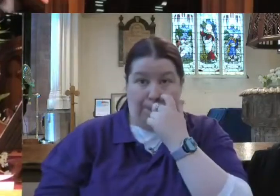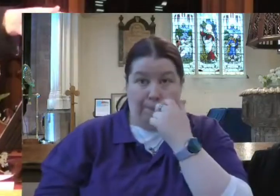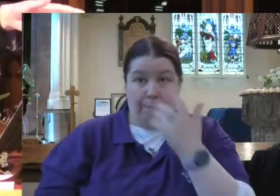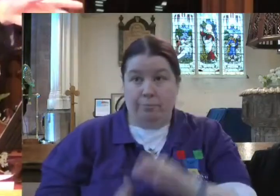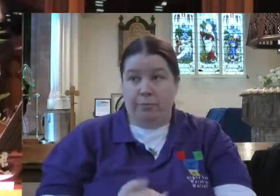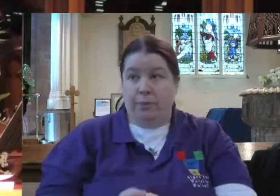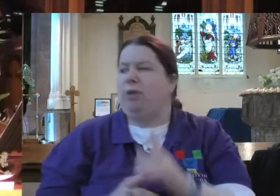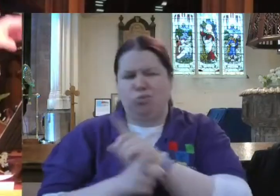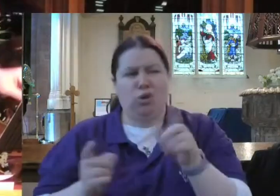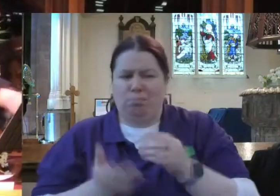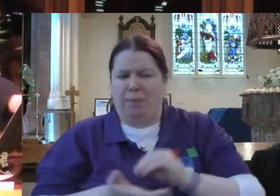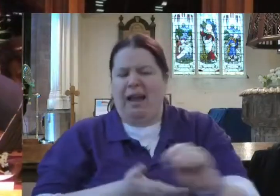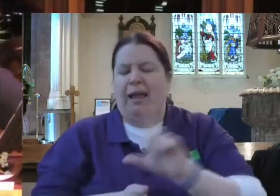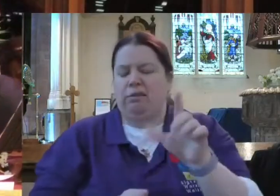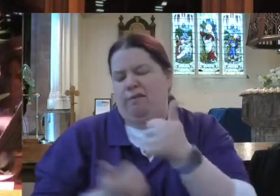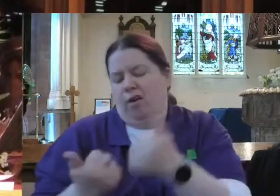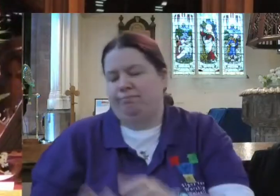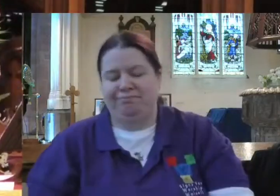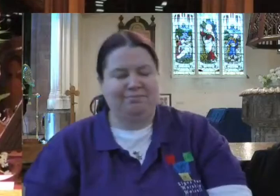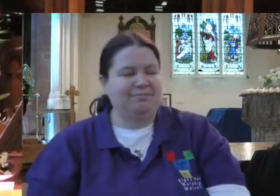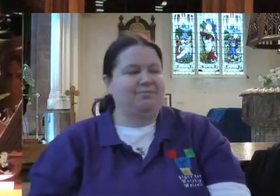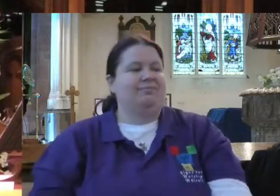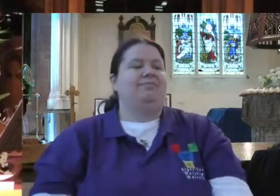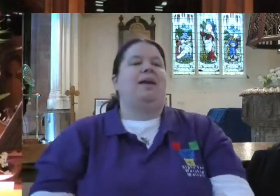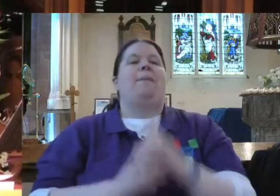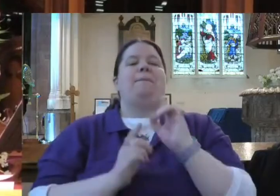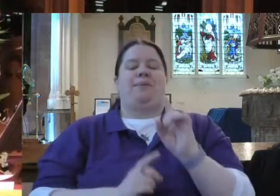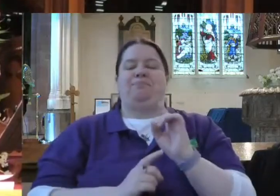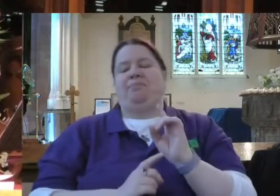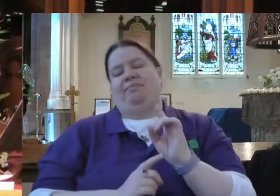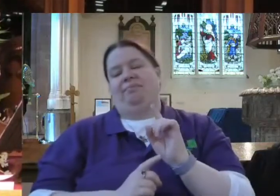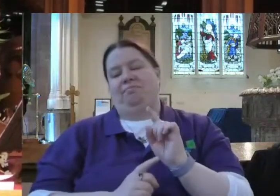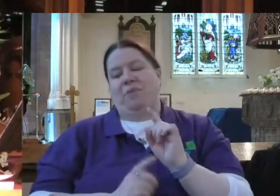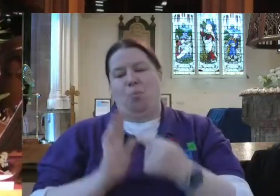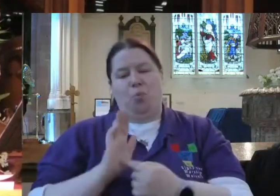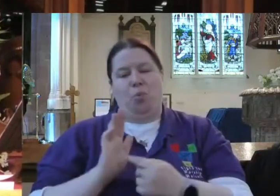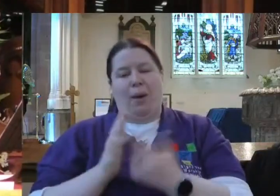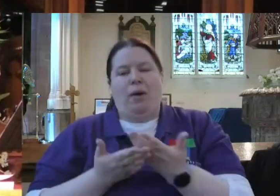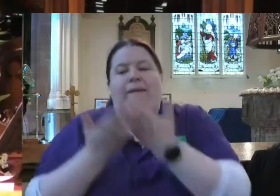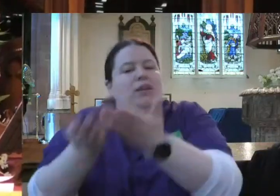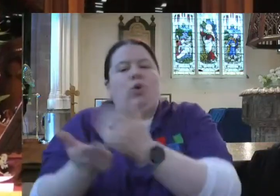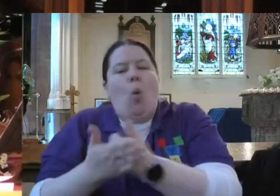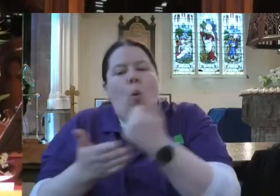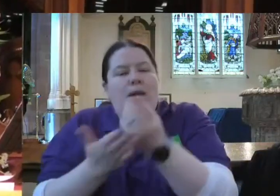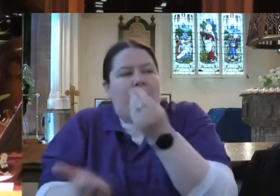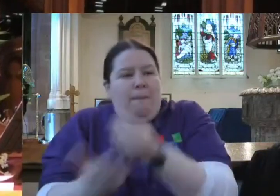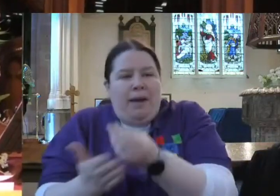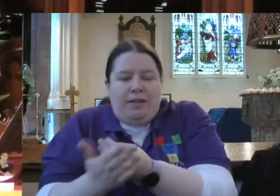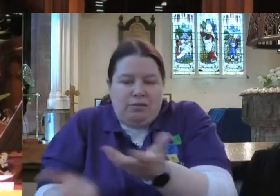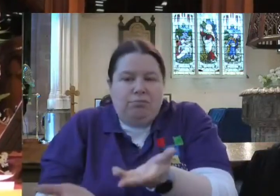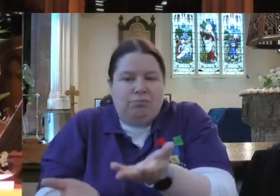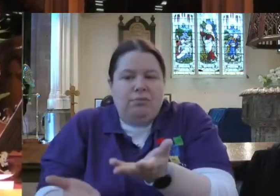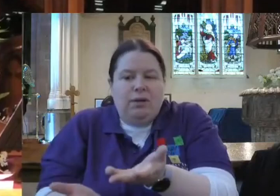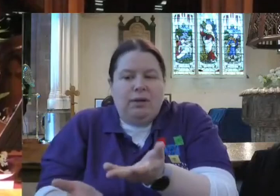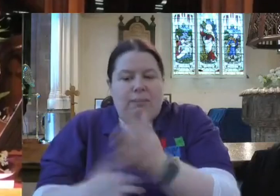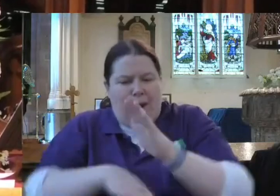bank account after the service, that's fine. But the first thing I want to say about giving is that it's not always about money. It's not just about